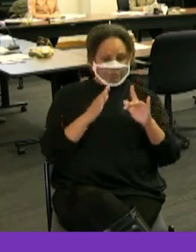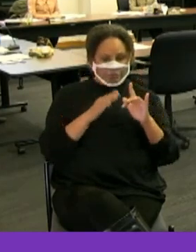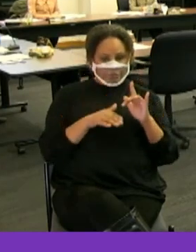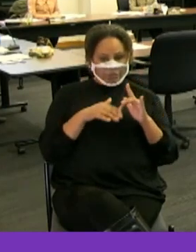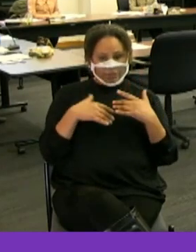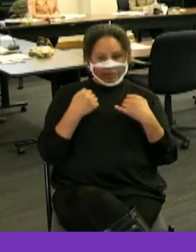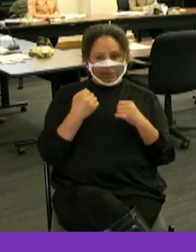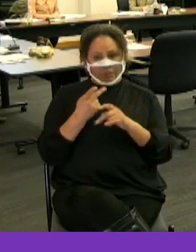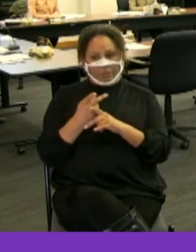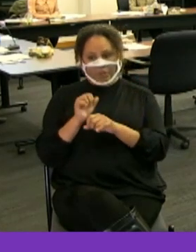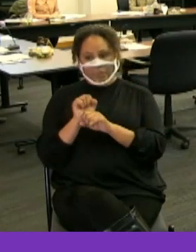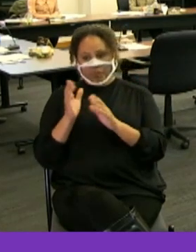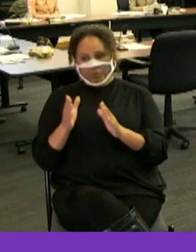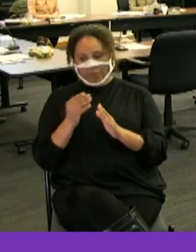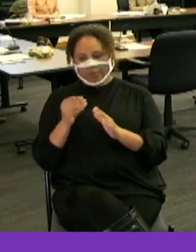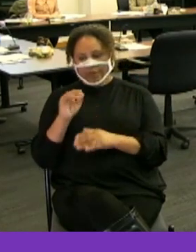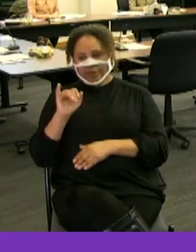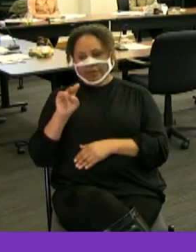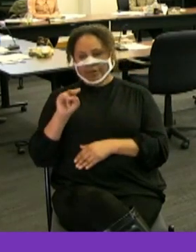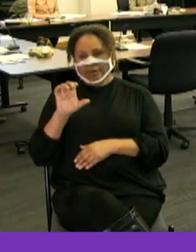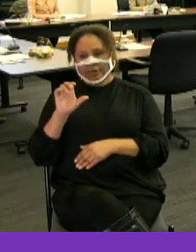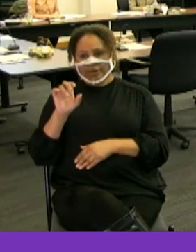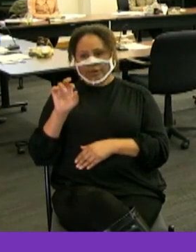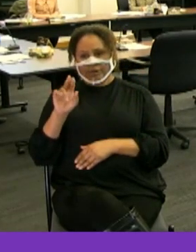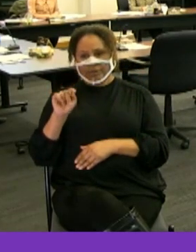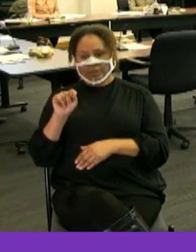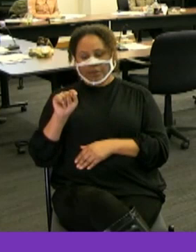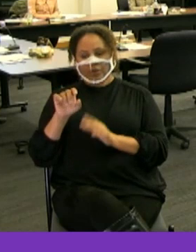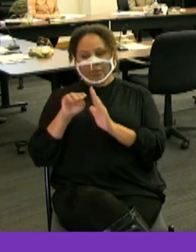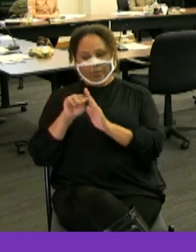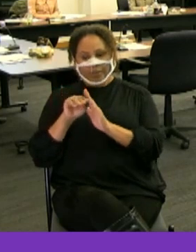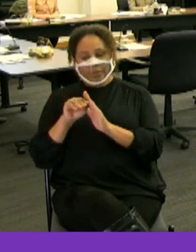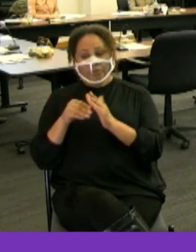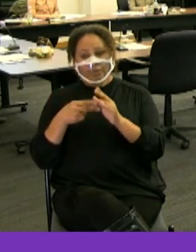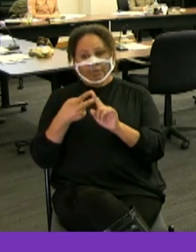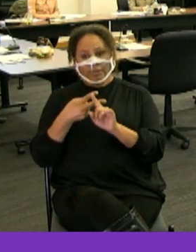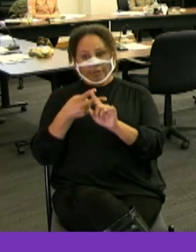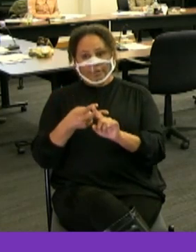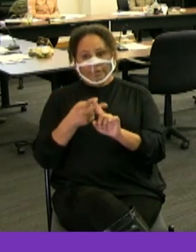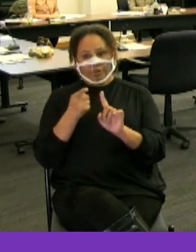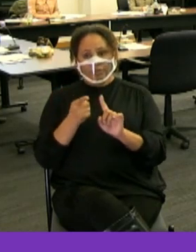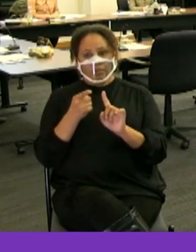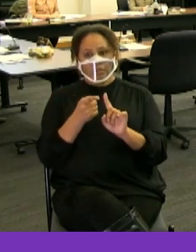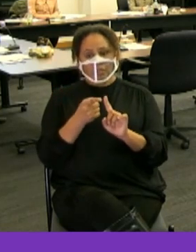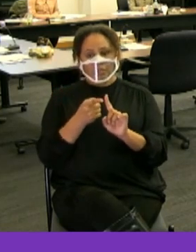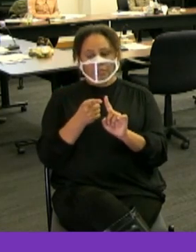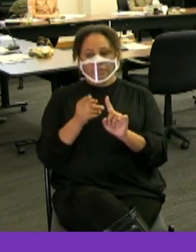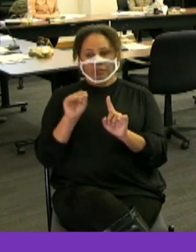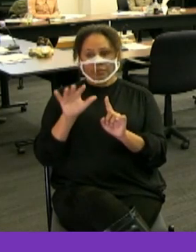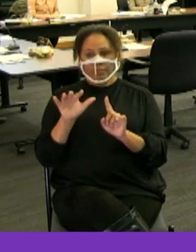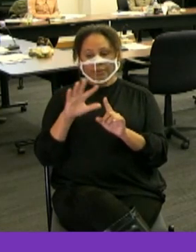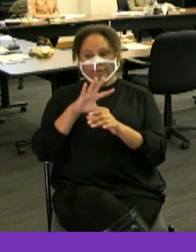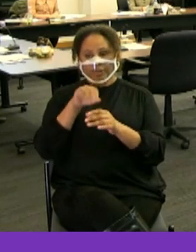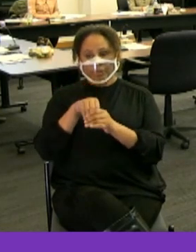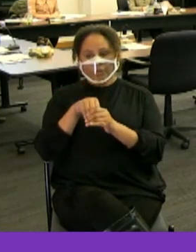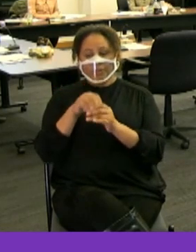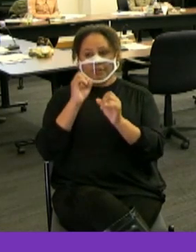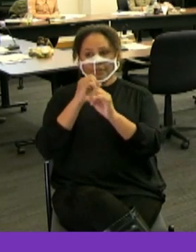business incubator models over the next couple of months with a goal to submit an inclusive and visionary proposals.